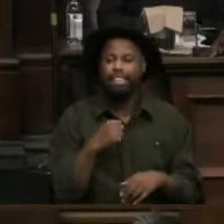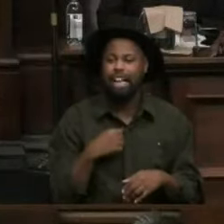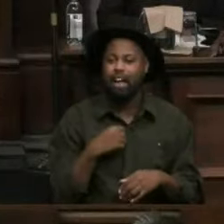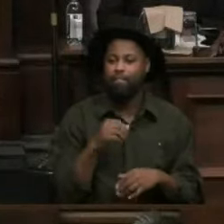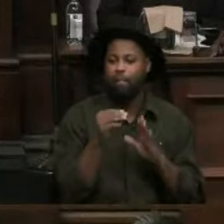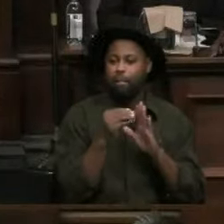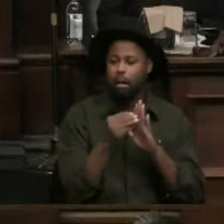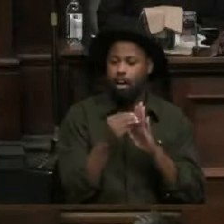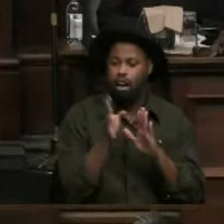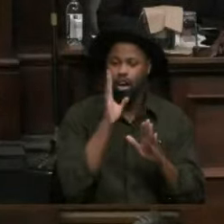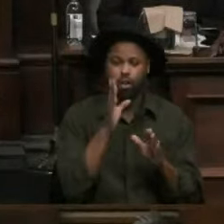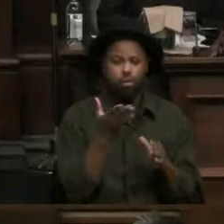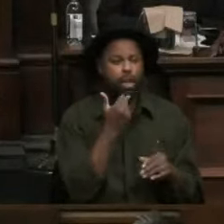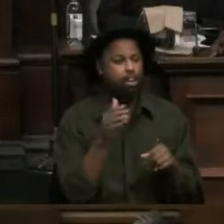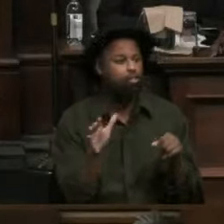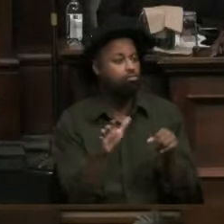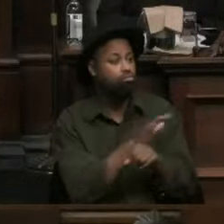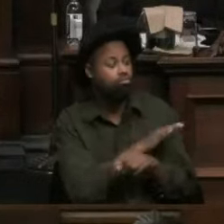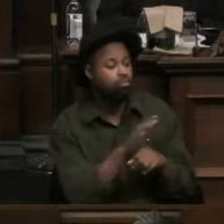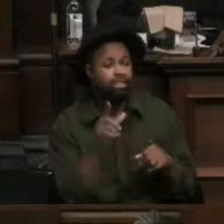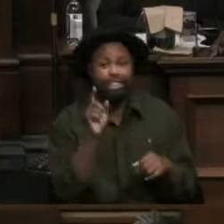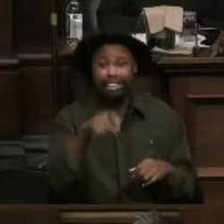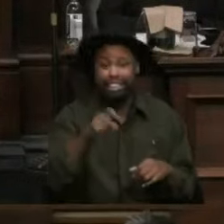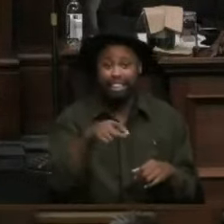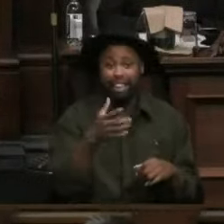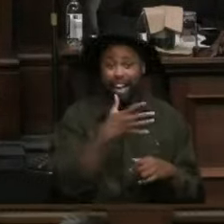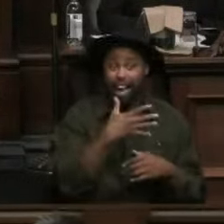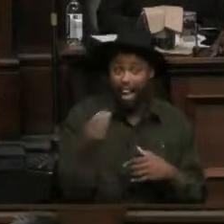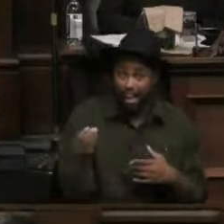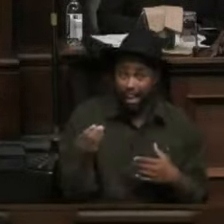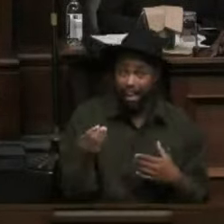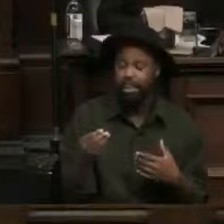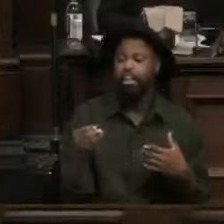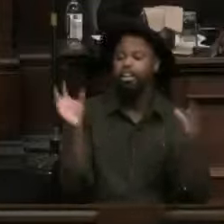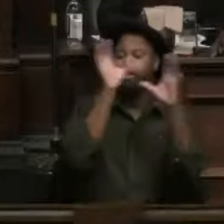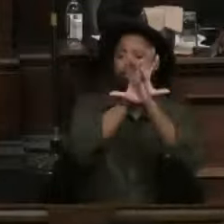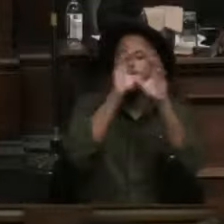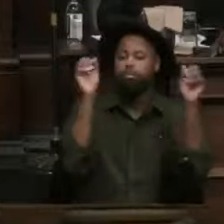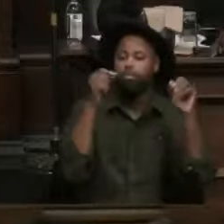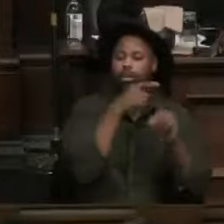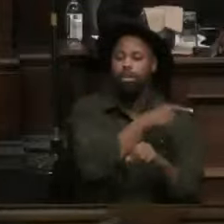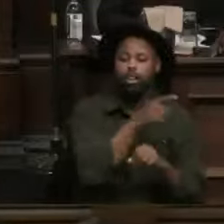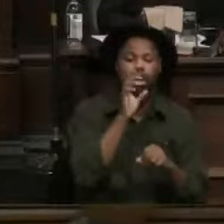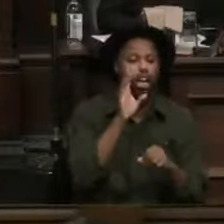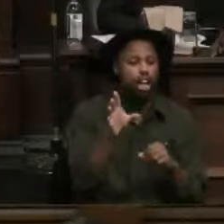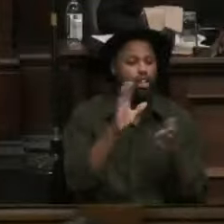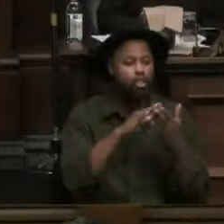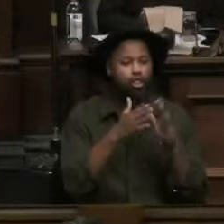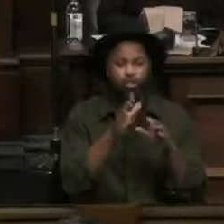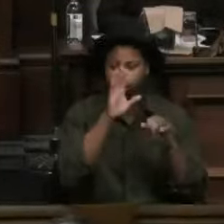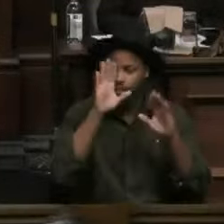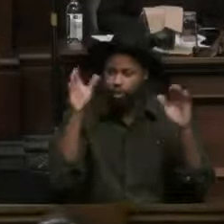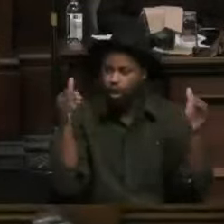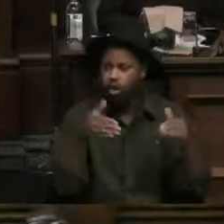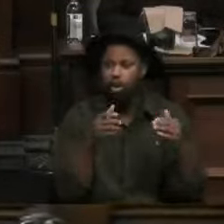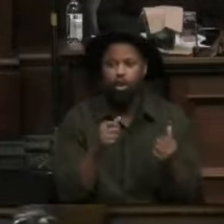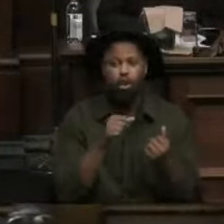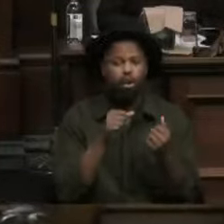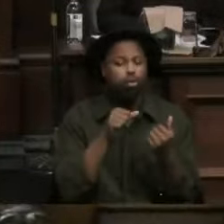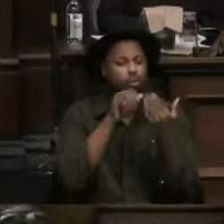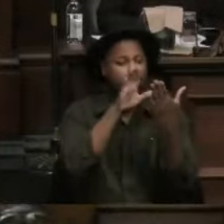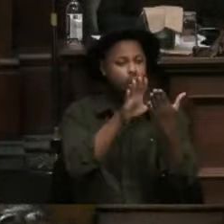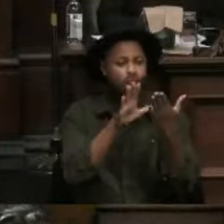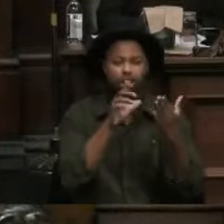a well-functioning city government. And whereas President Melendez's community-focused approach extends beyond his role in city